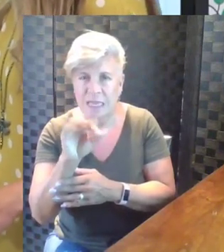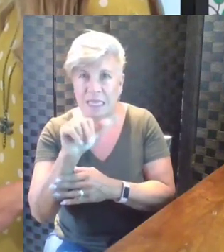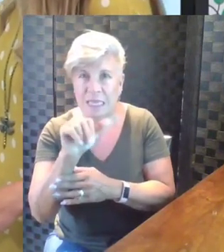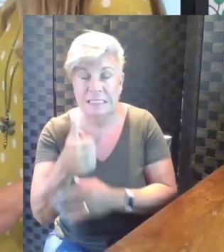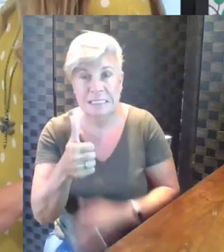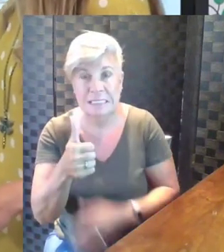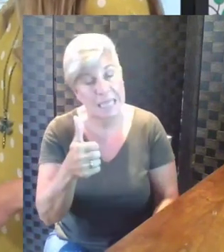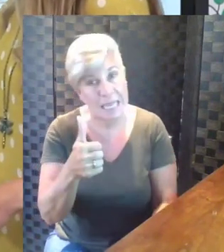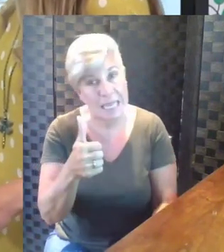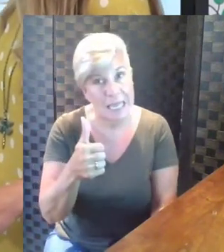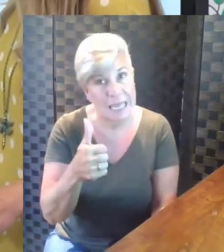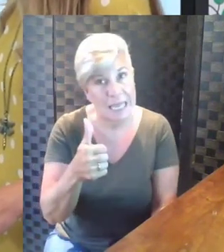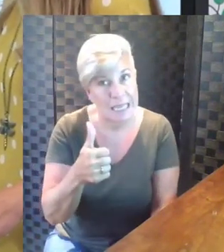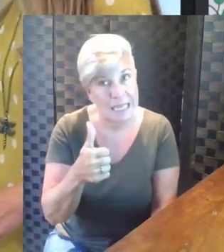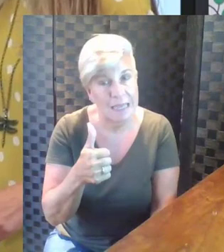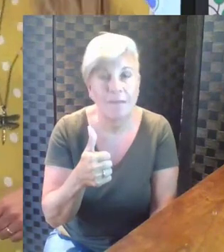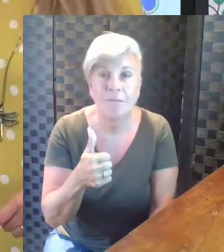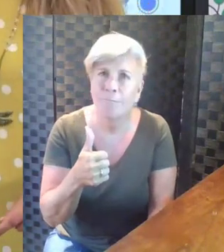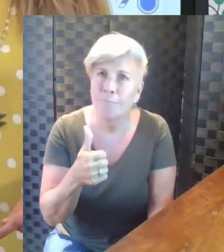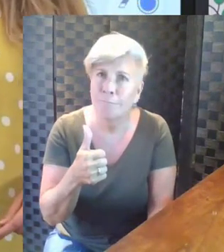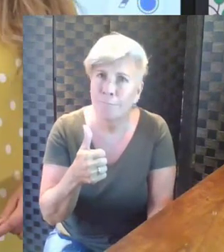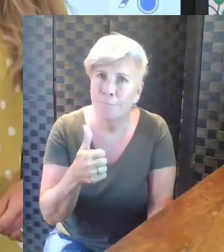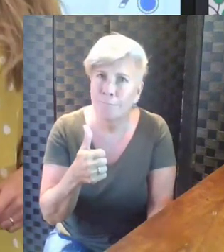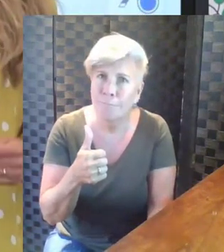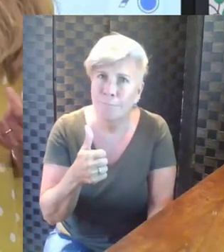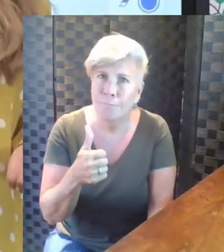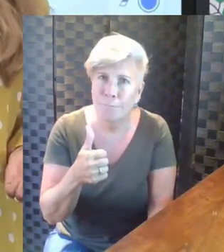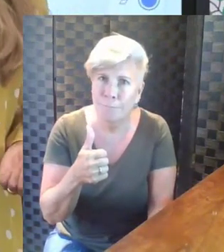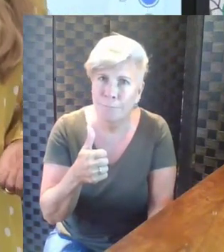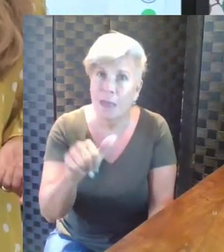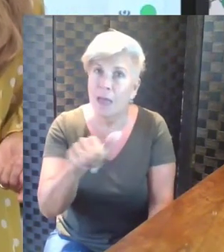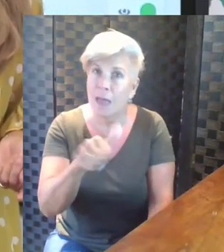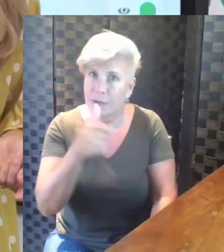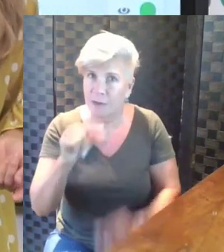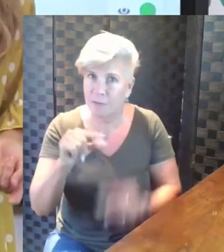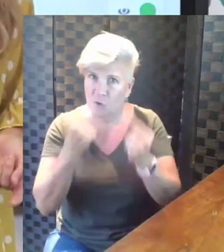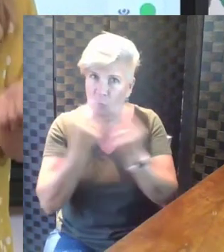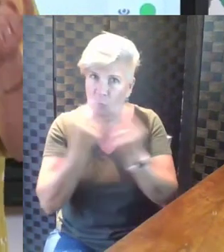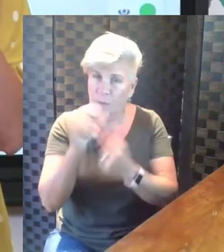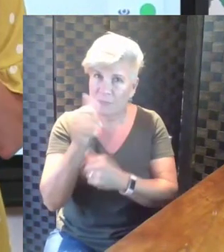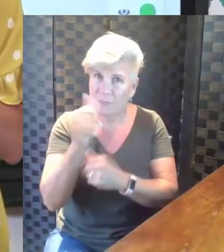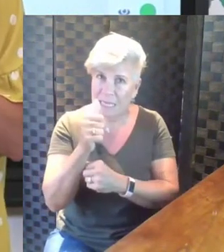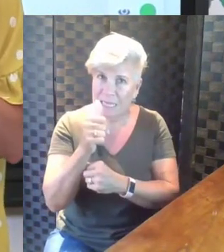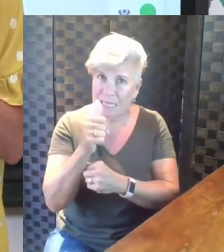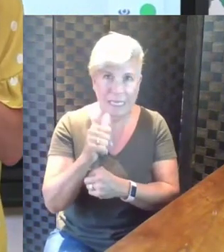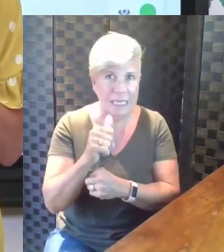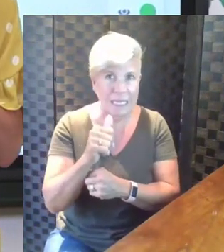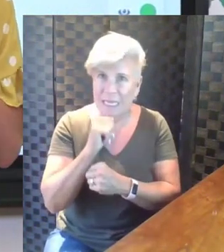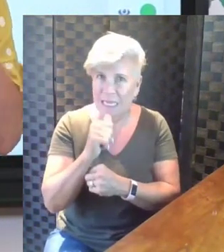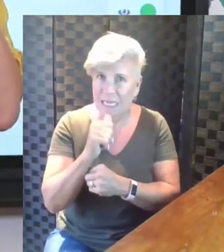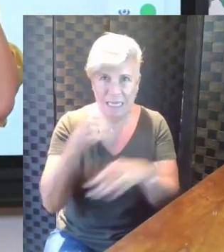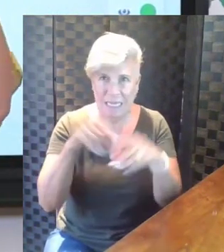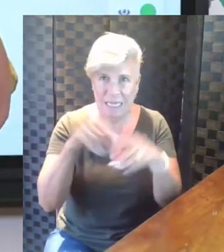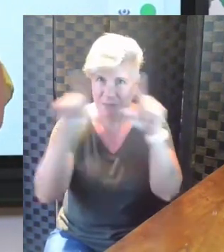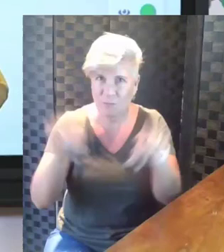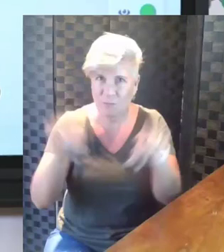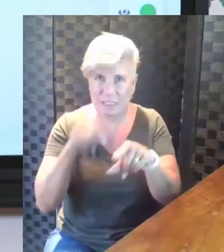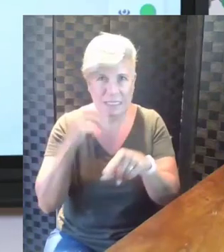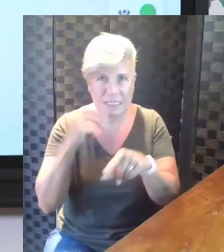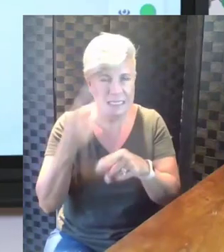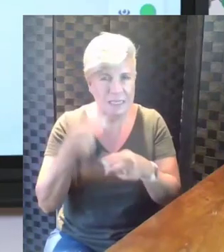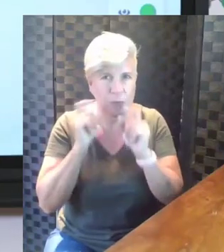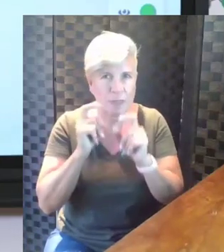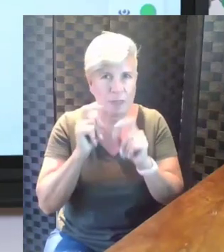7, 8, 9, 10. There's another group of 10. It's not in a 10 frame, so I didn't see